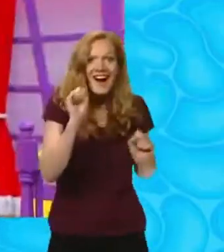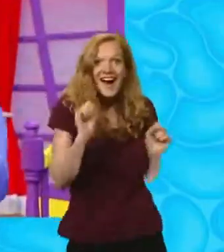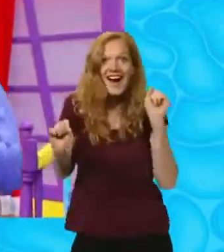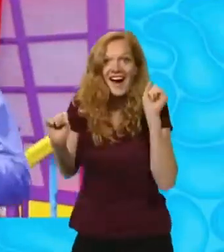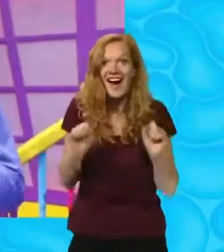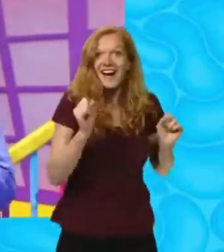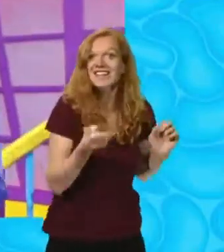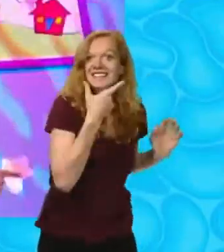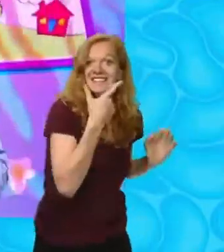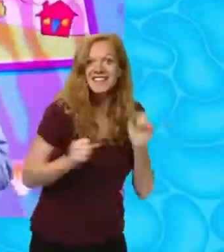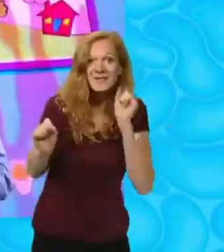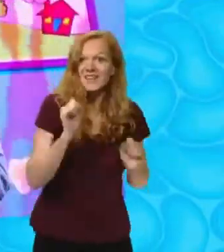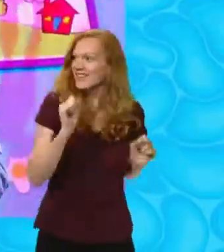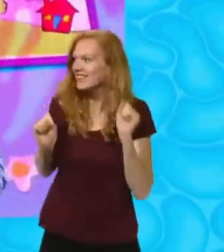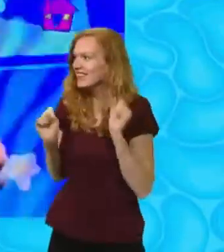grin.